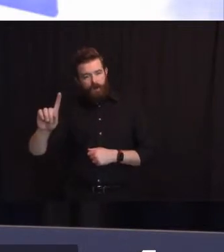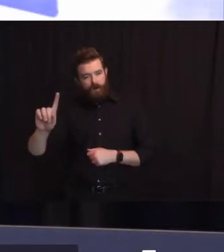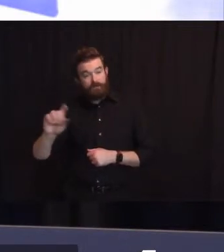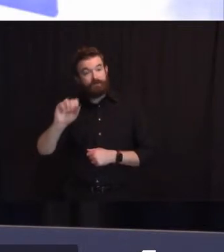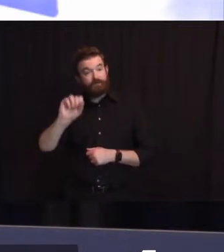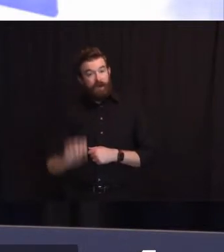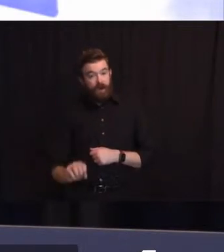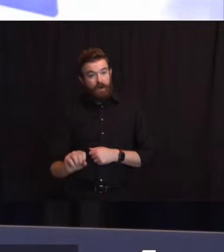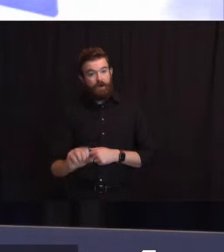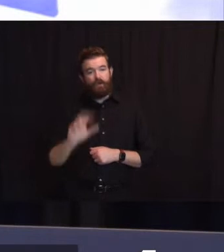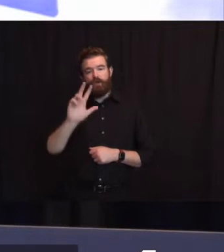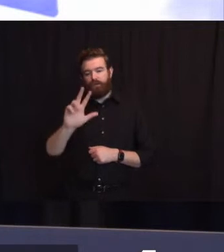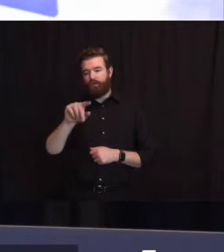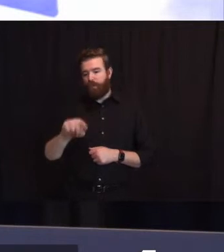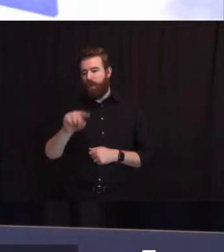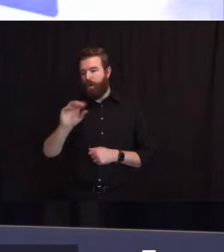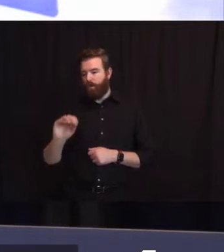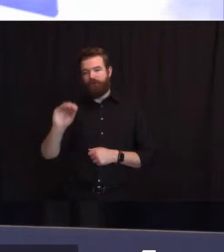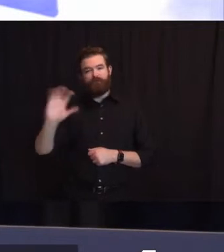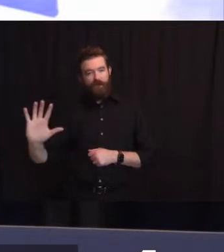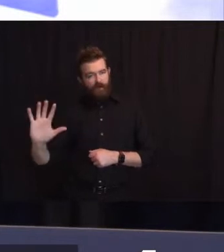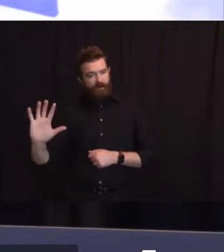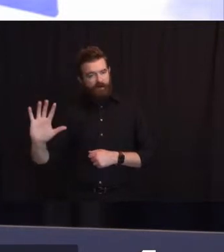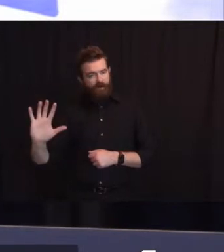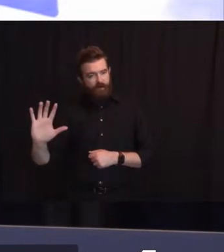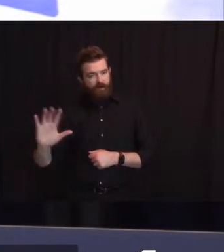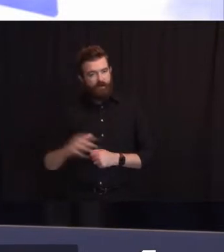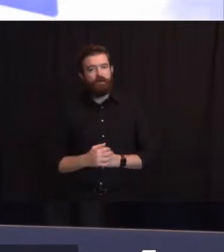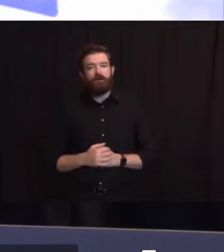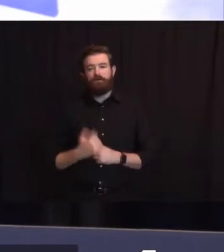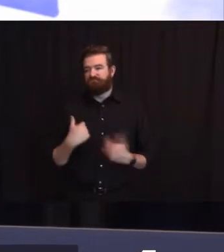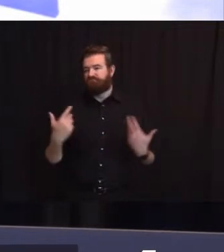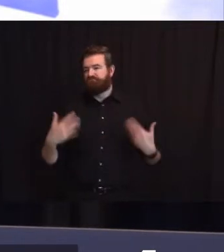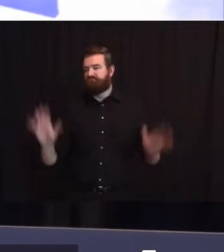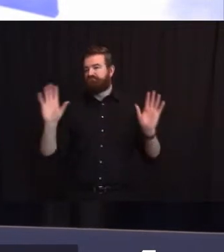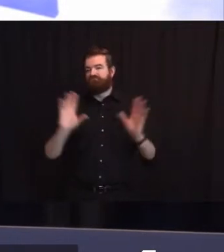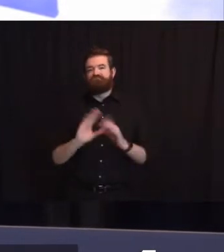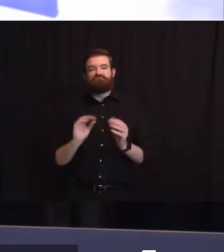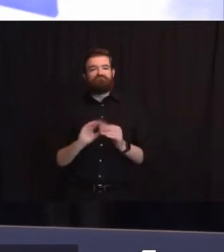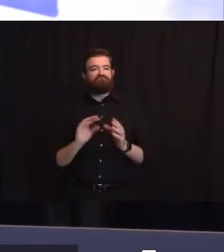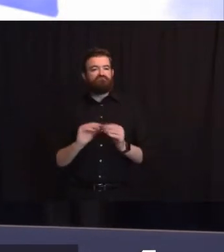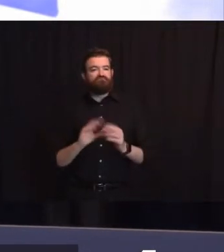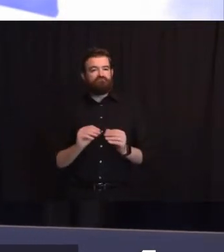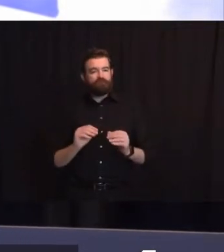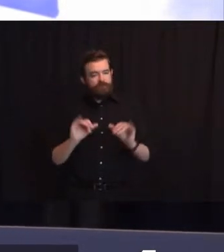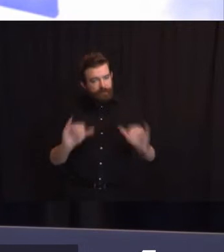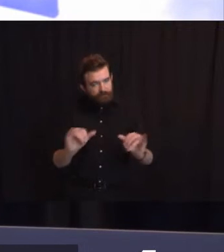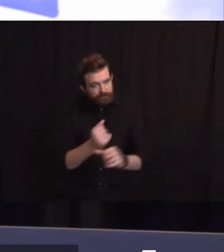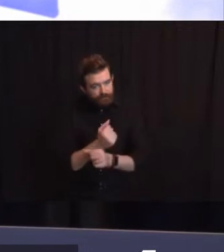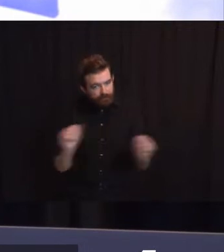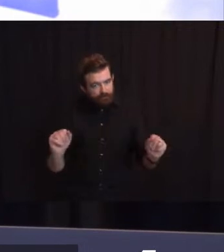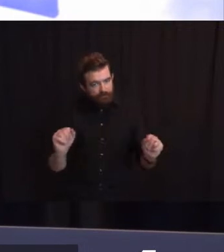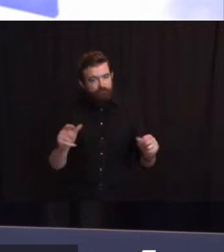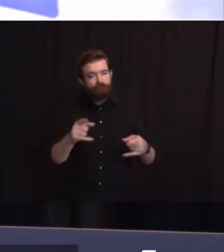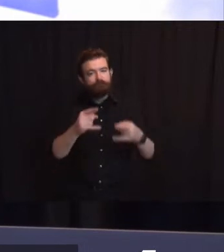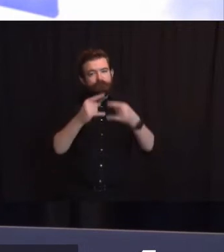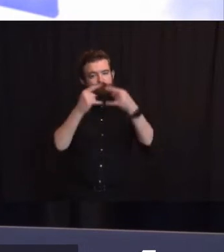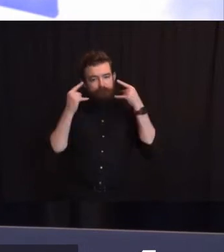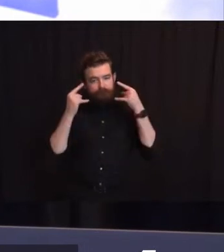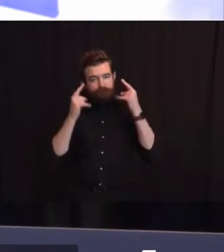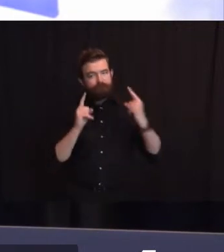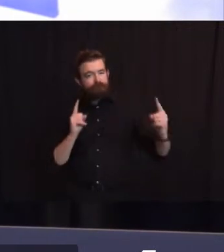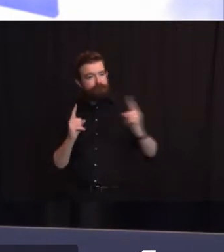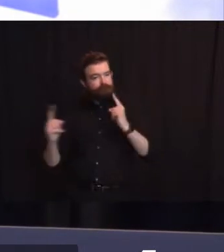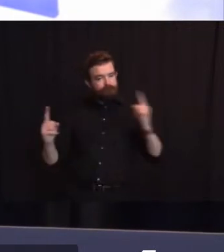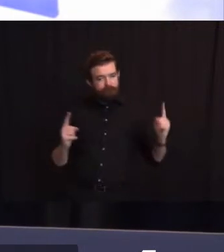3.05. So that concludes my daily report. As always, stay safe, mask up, socially distance, stay home